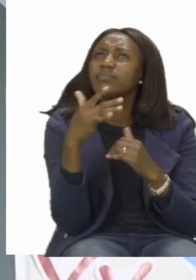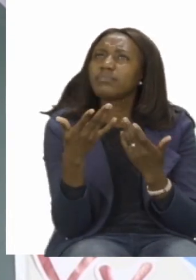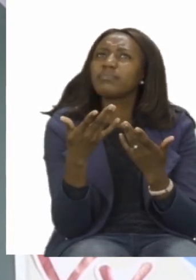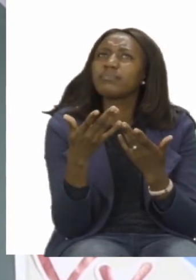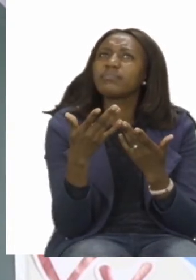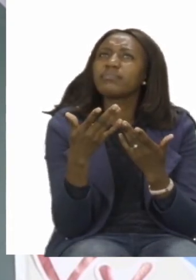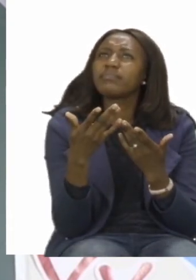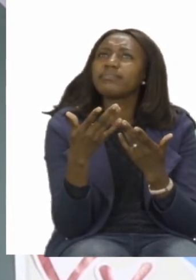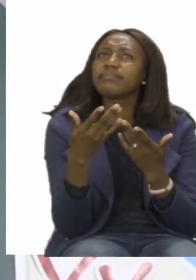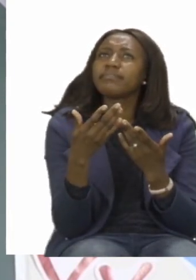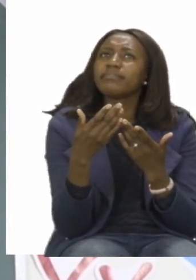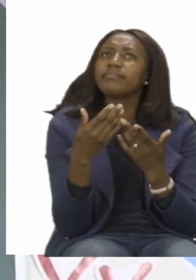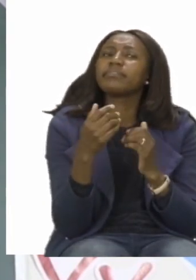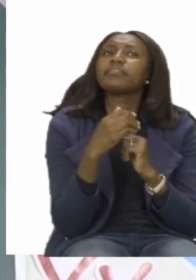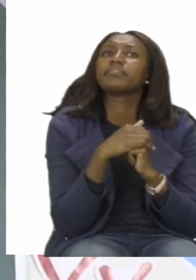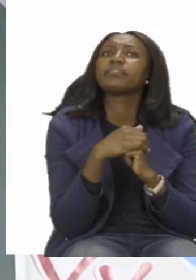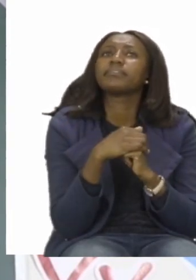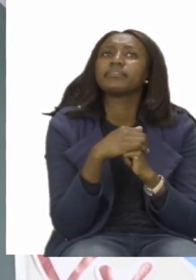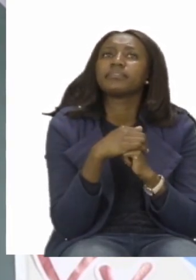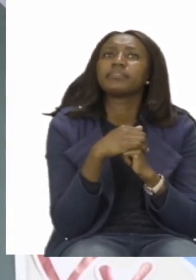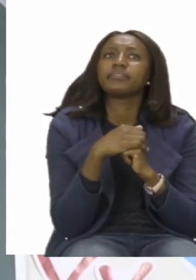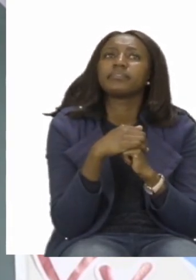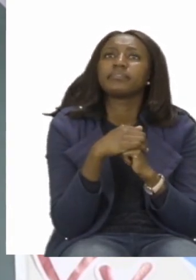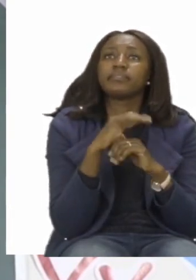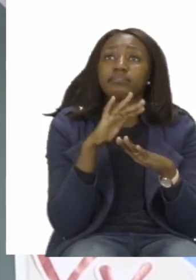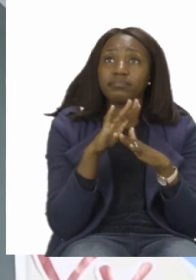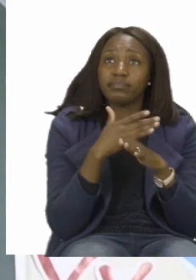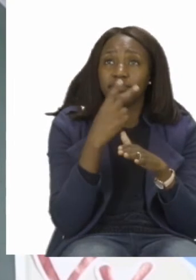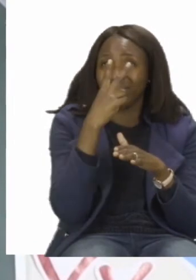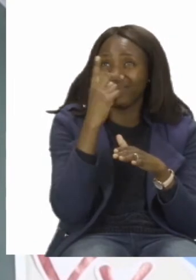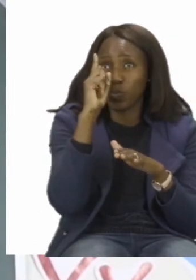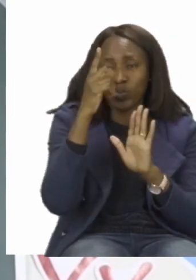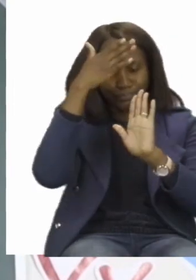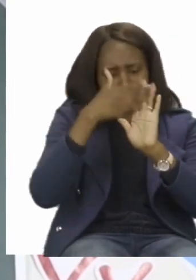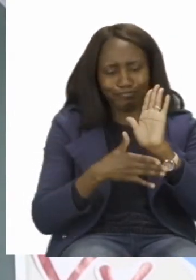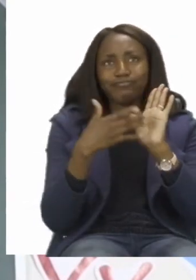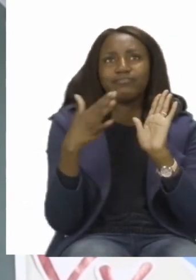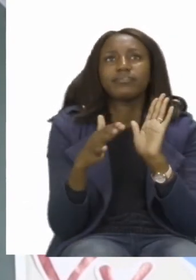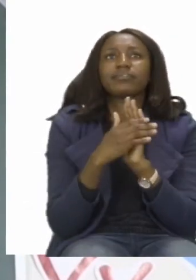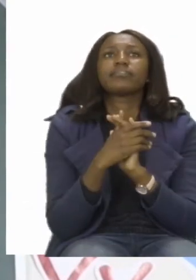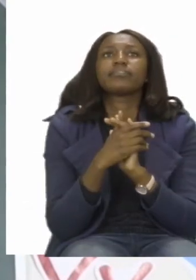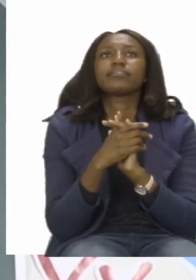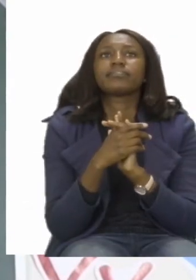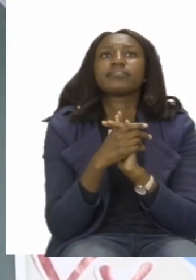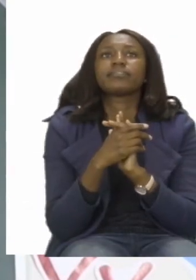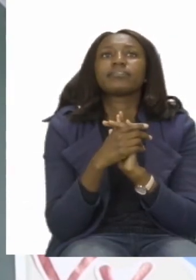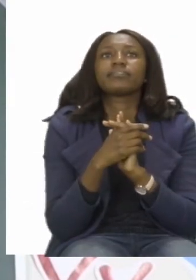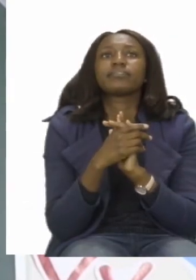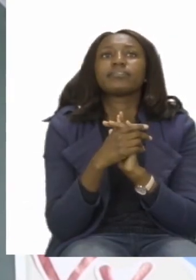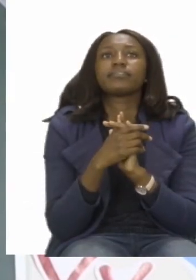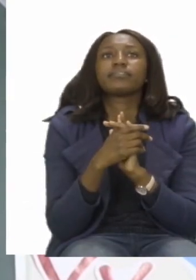version of a rectangular prism be? Let's see. So what I have